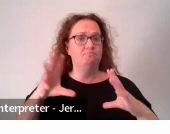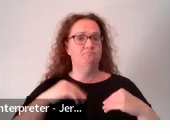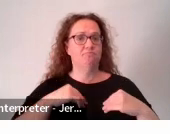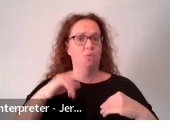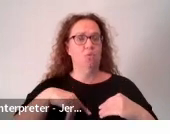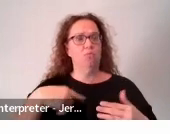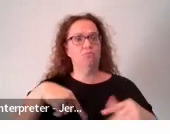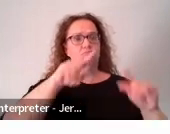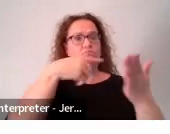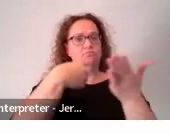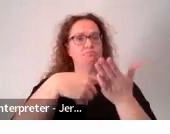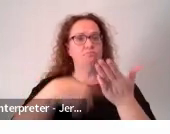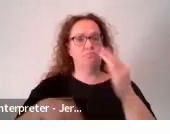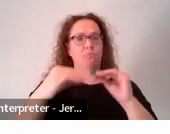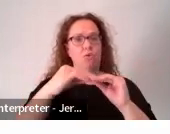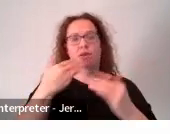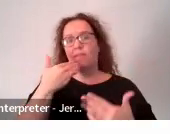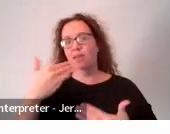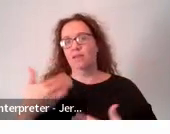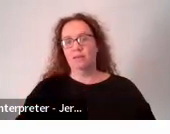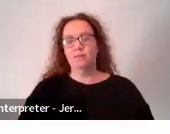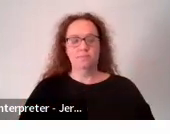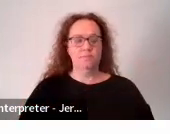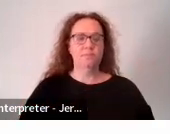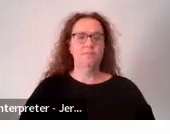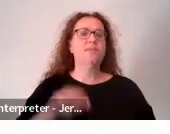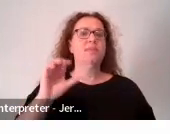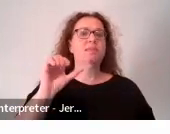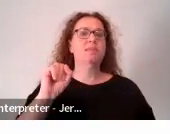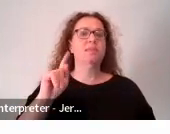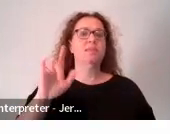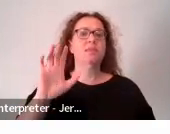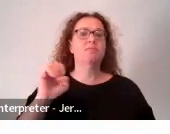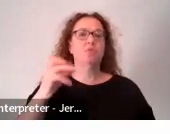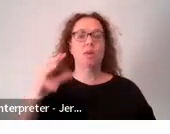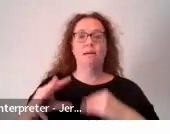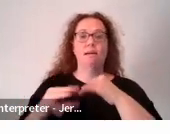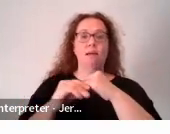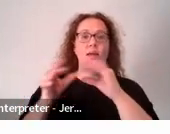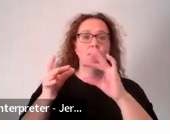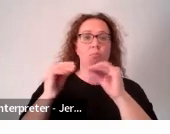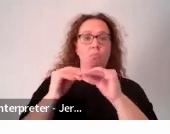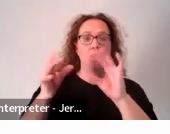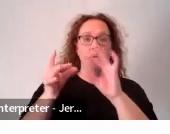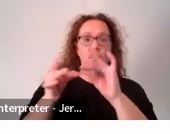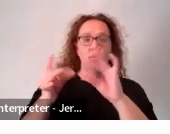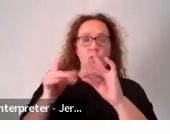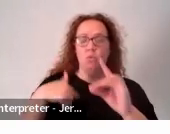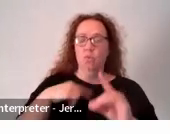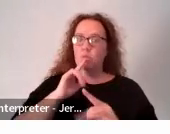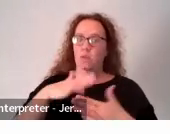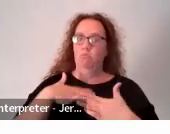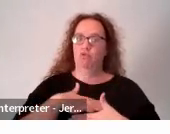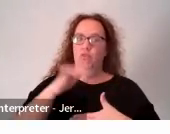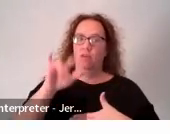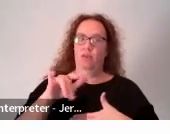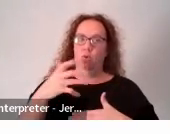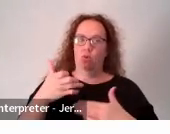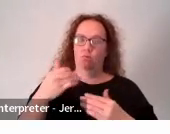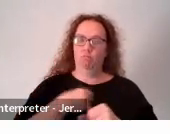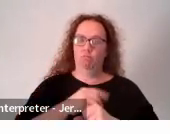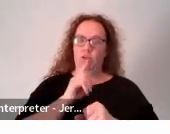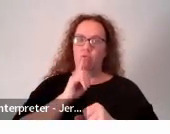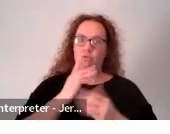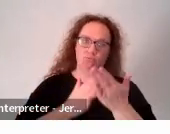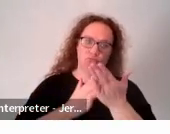and discuss it further. Thank you. Most definitely. And Steve, if you have more to add to that, you know, like I said, as always, we appreciate that and would love to get it through